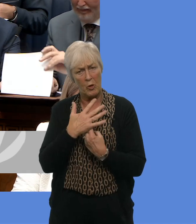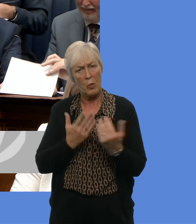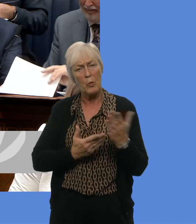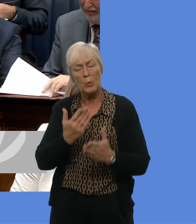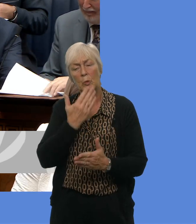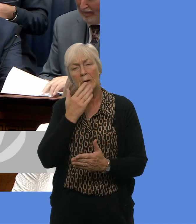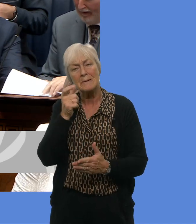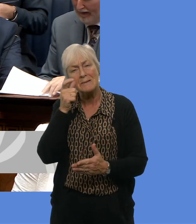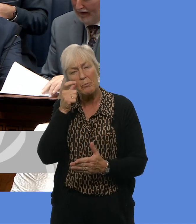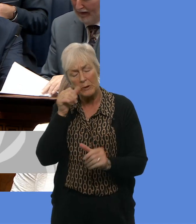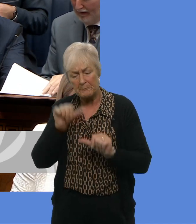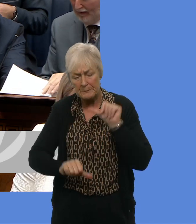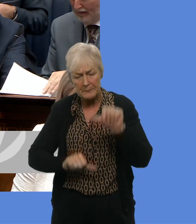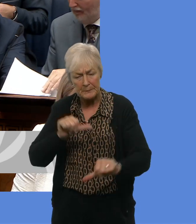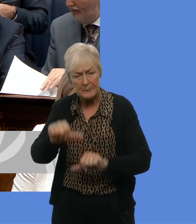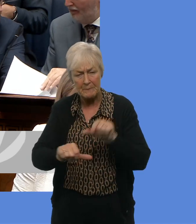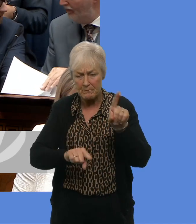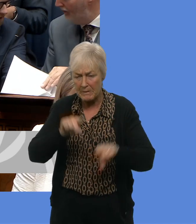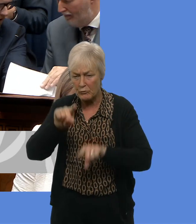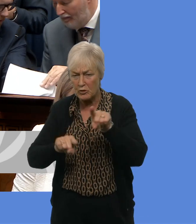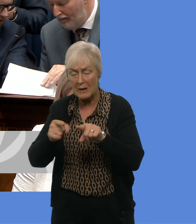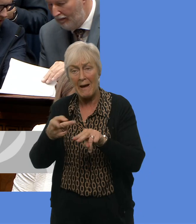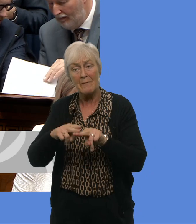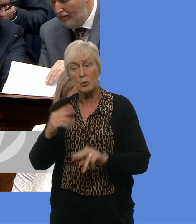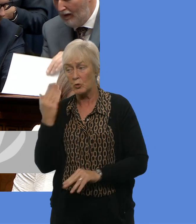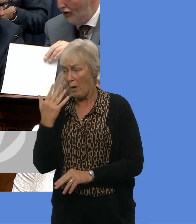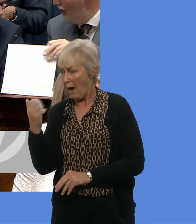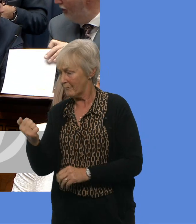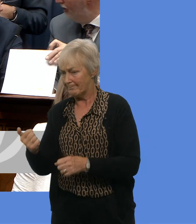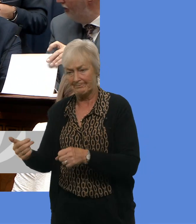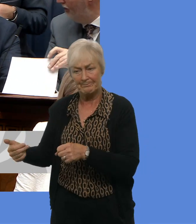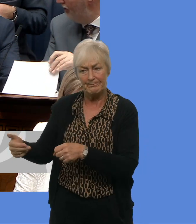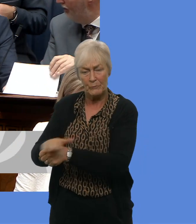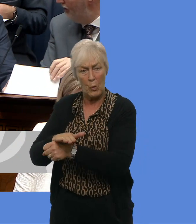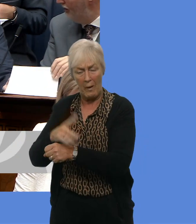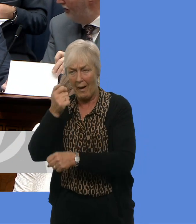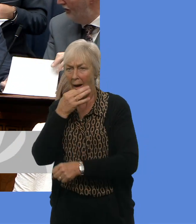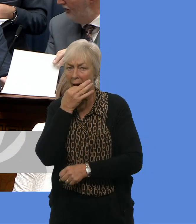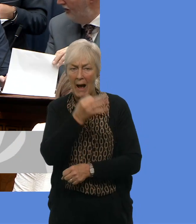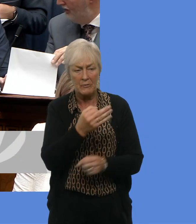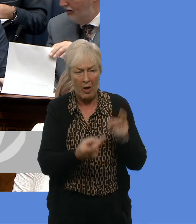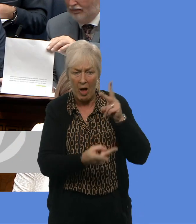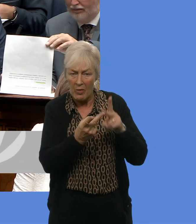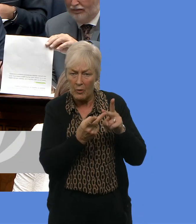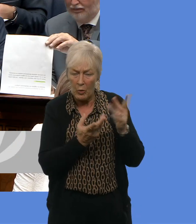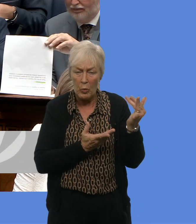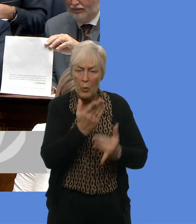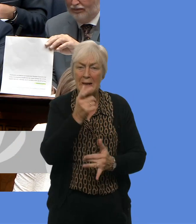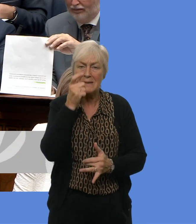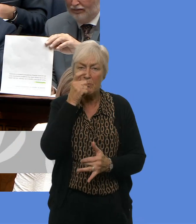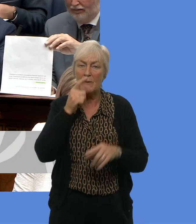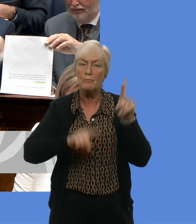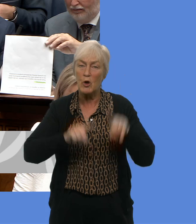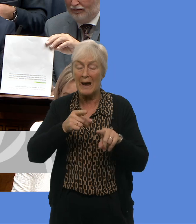temporary variation procedure. Any school that is oversubscribed can request additional places through a temporary variation, and if there is